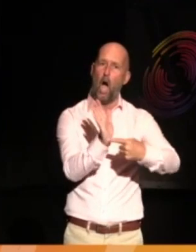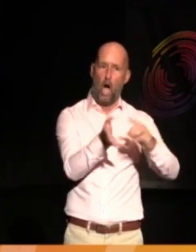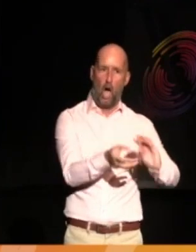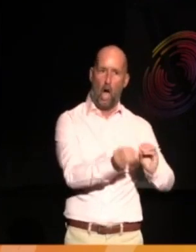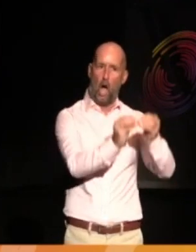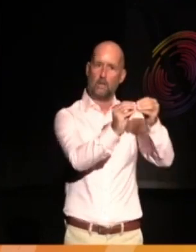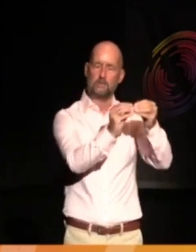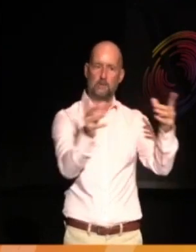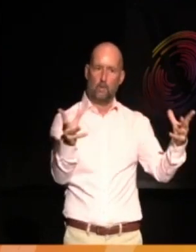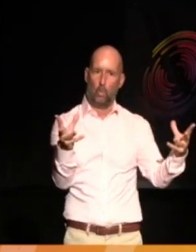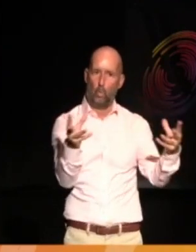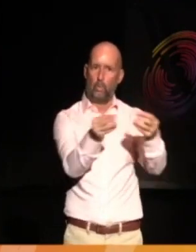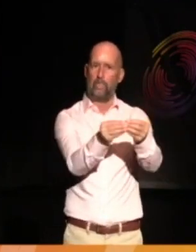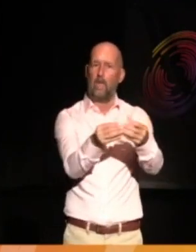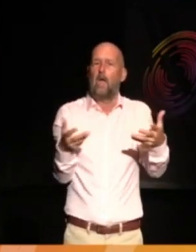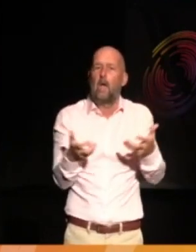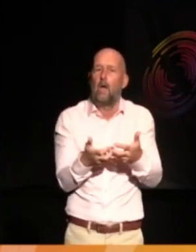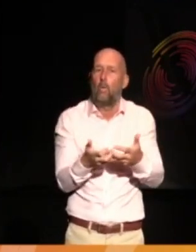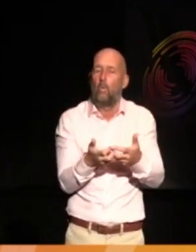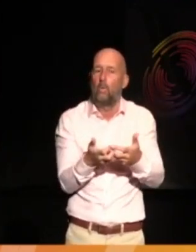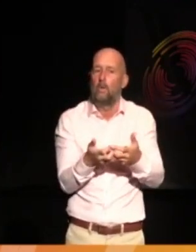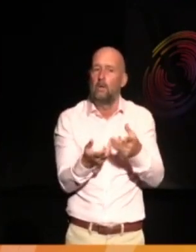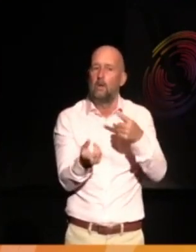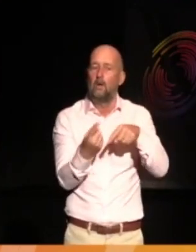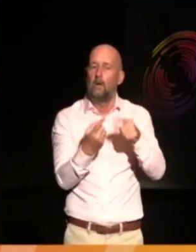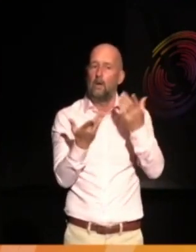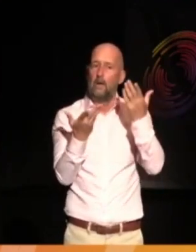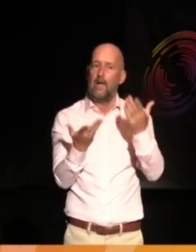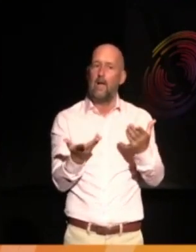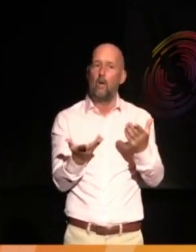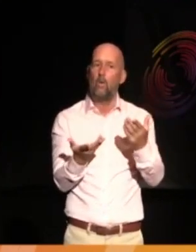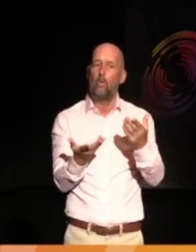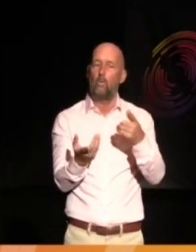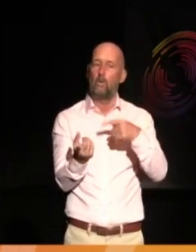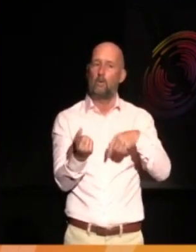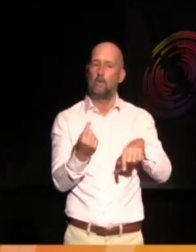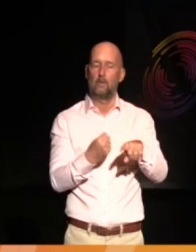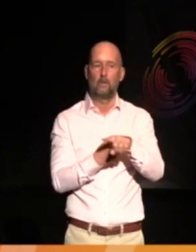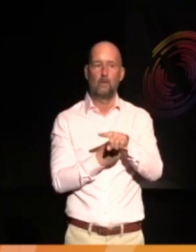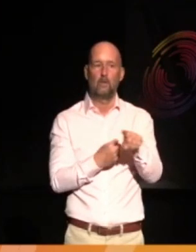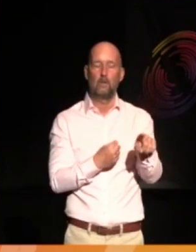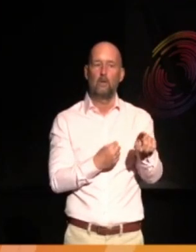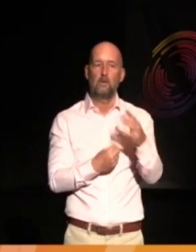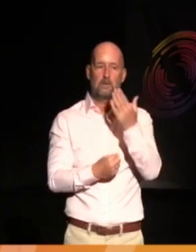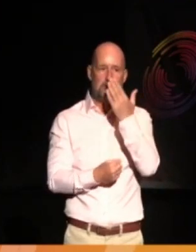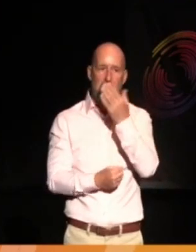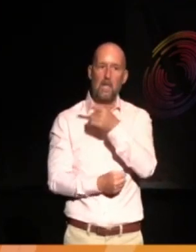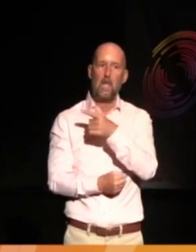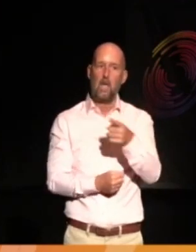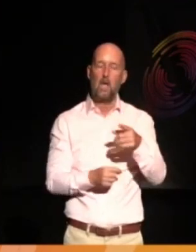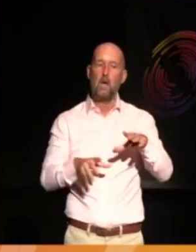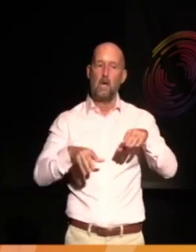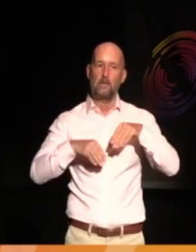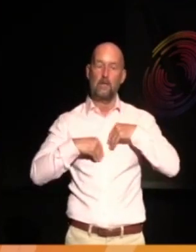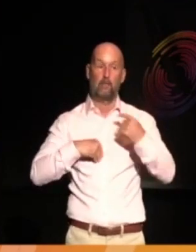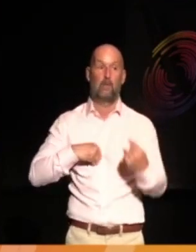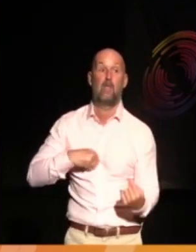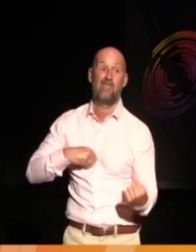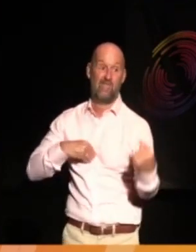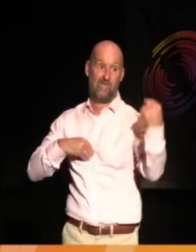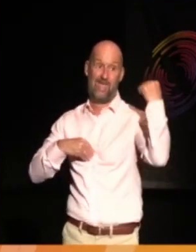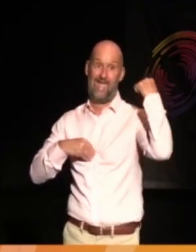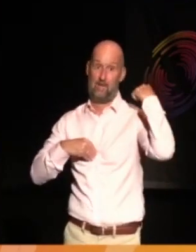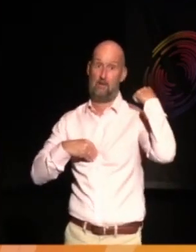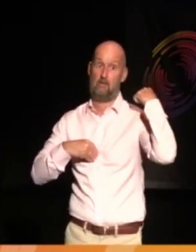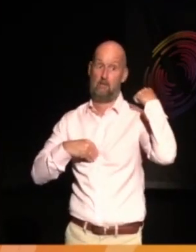that now that there's a general admission that then there